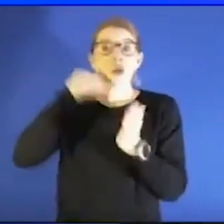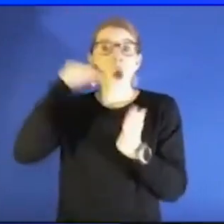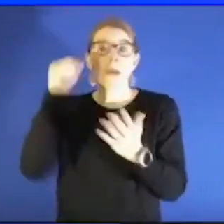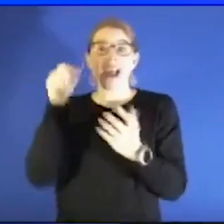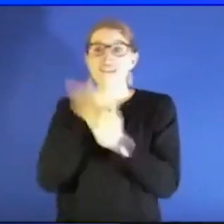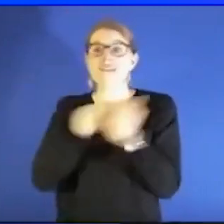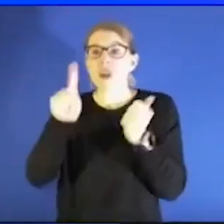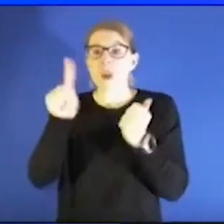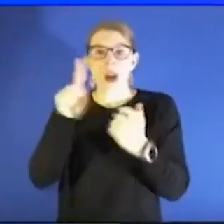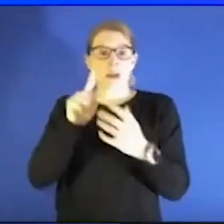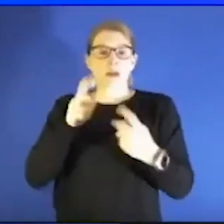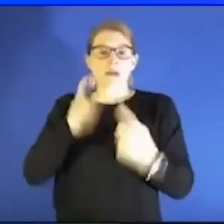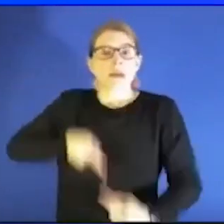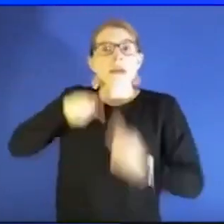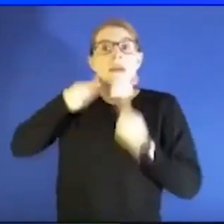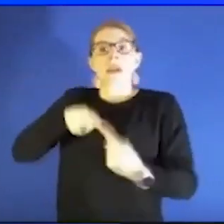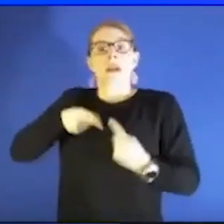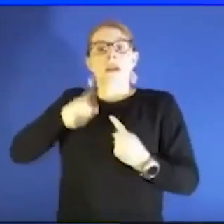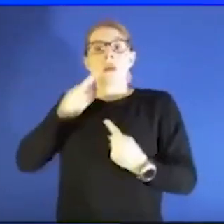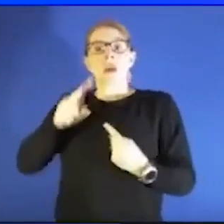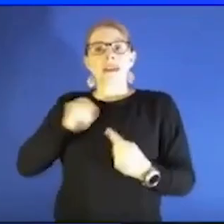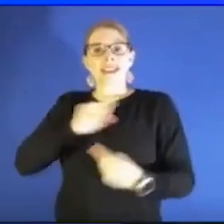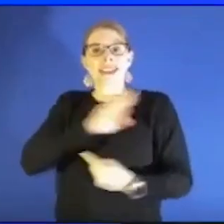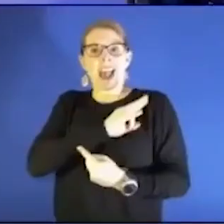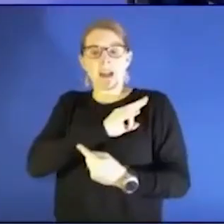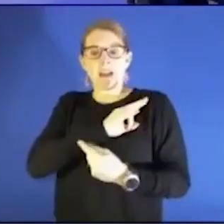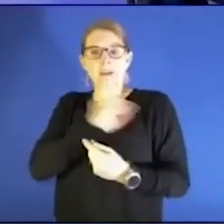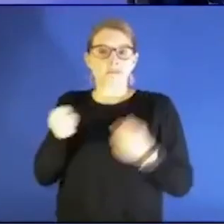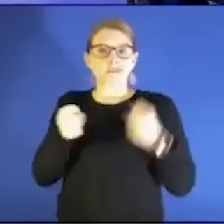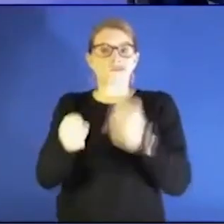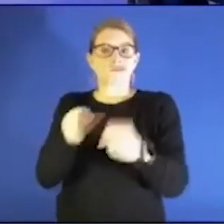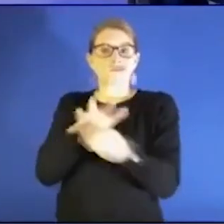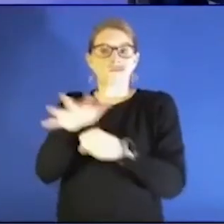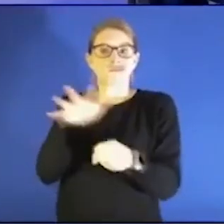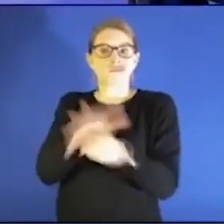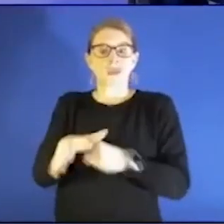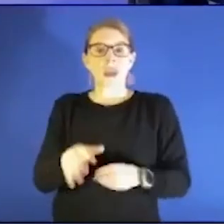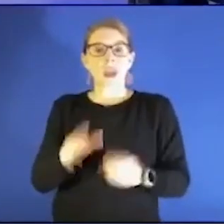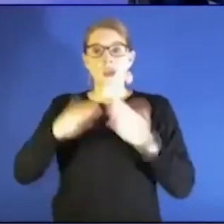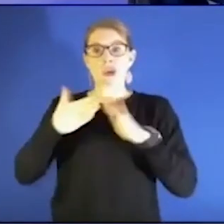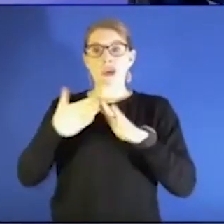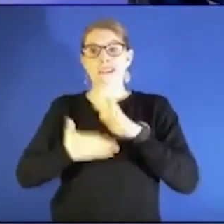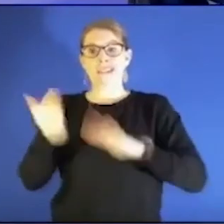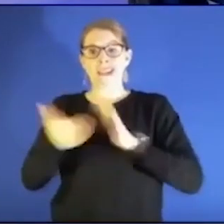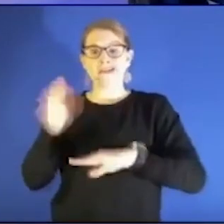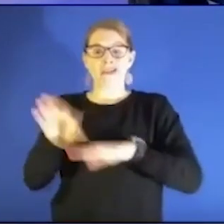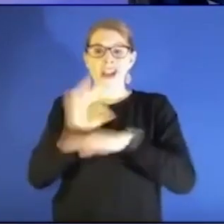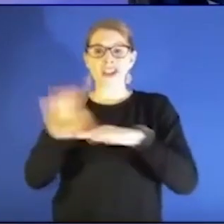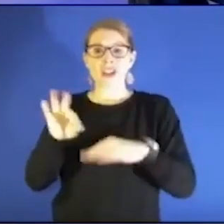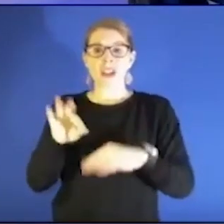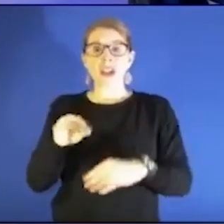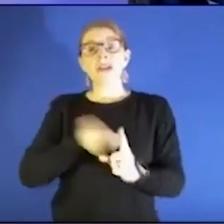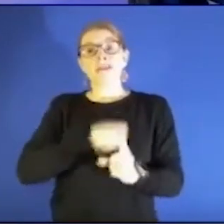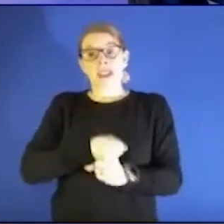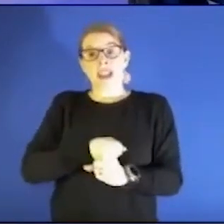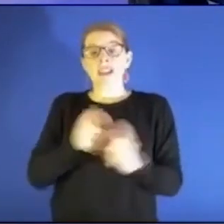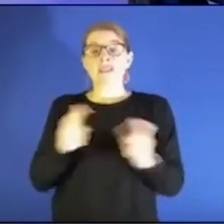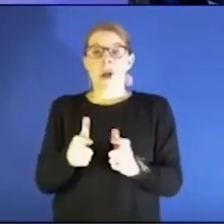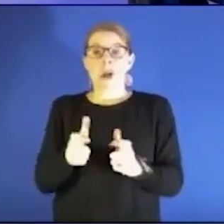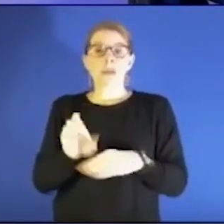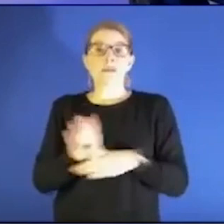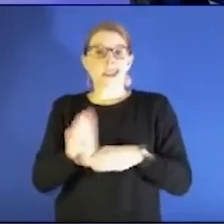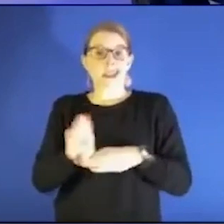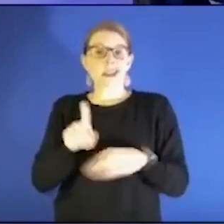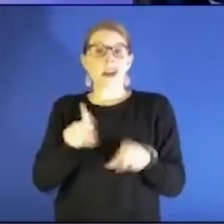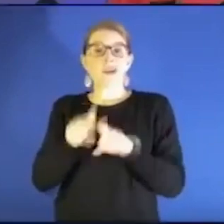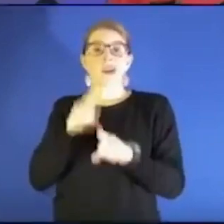of trying to keep our communities functioning. All right, so another industry impacted are restaurants, small businesses. We know that. So we're going to bring in Bill Teal now.